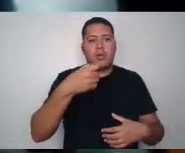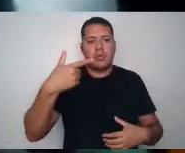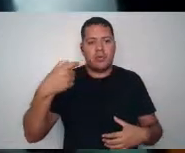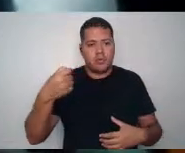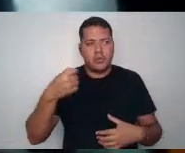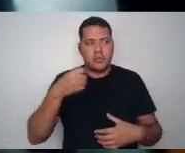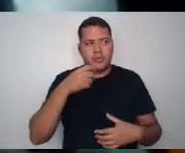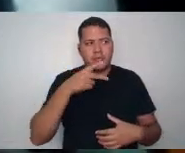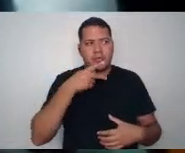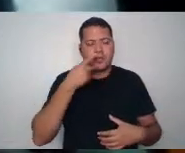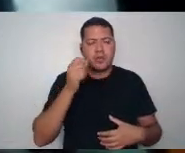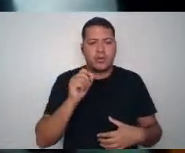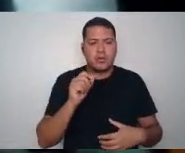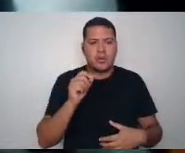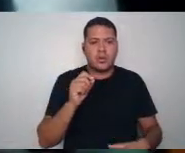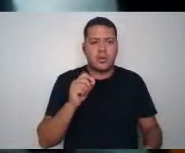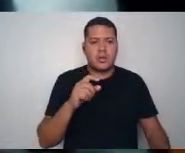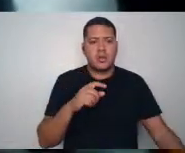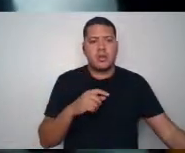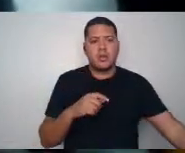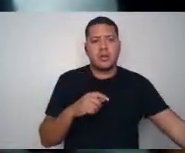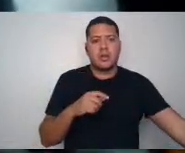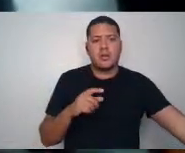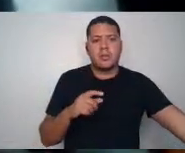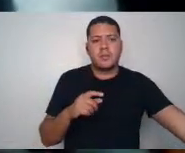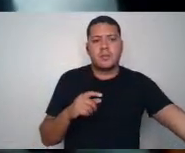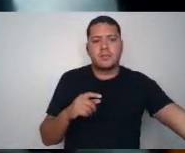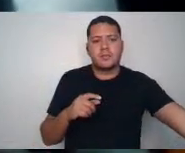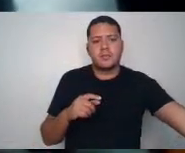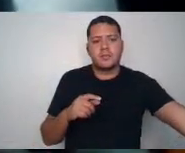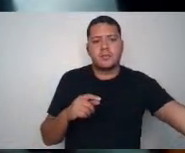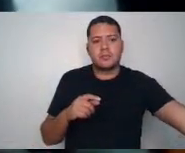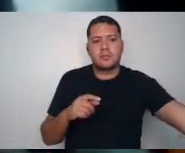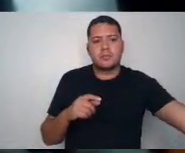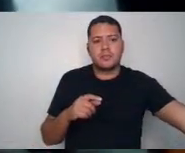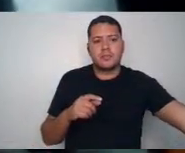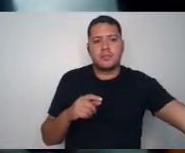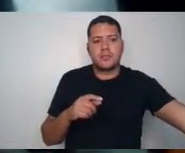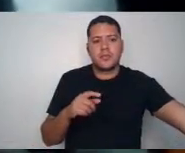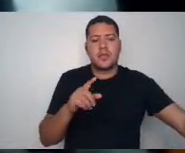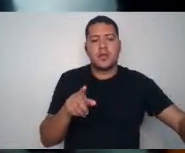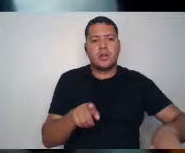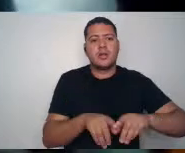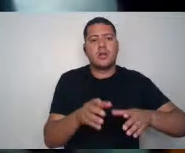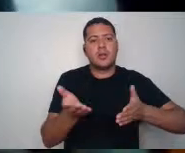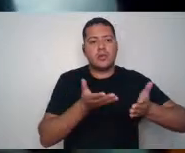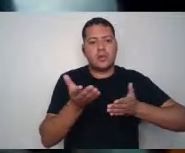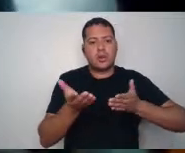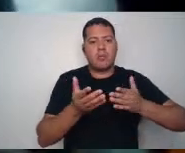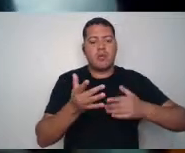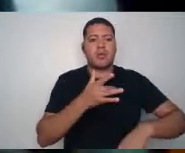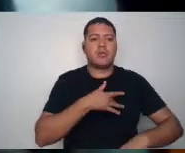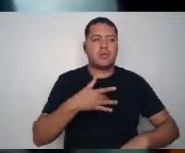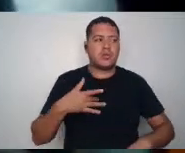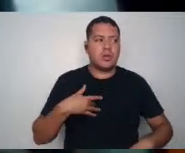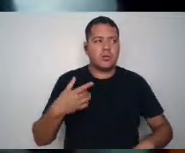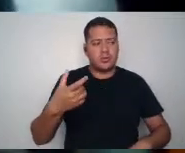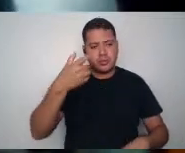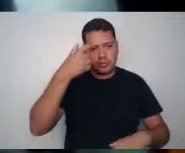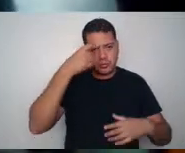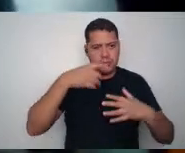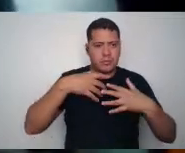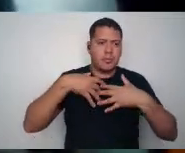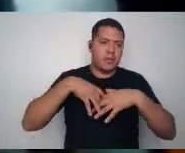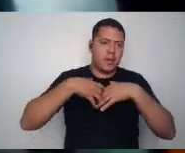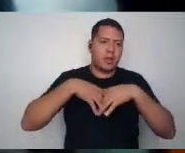2020. And it's going to be a not very positive scenario about the reality and the treatment of